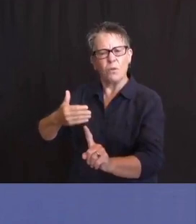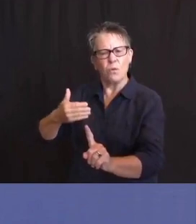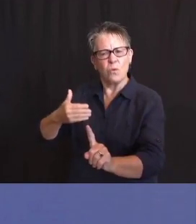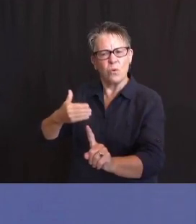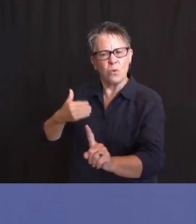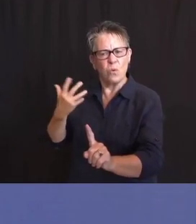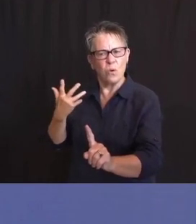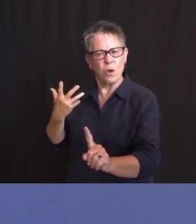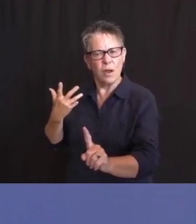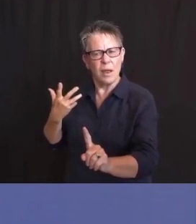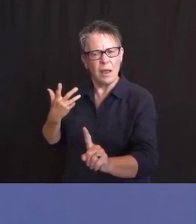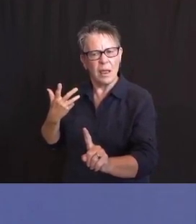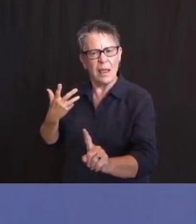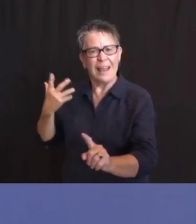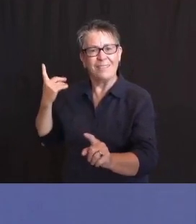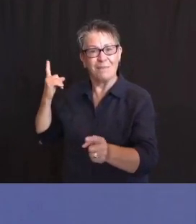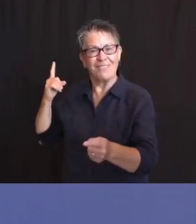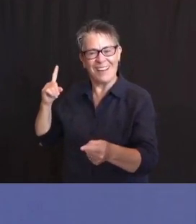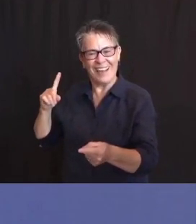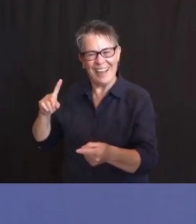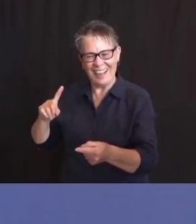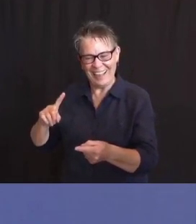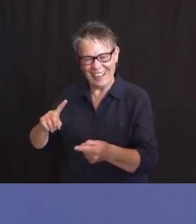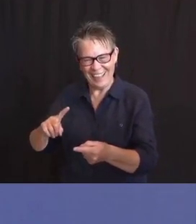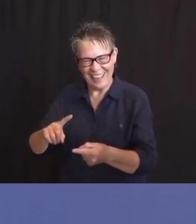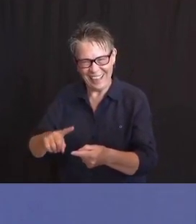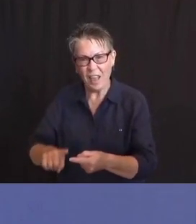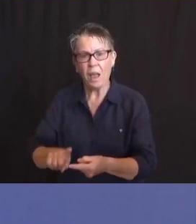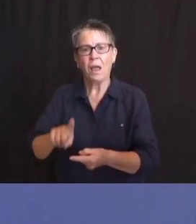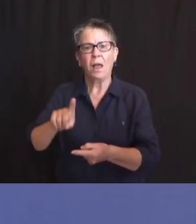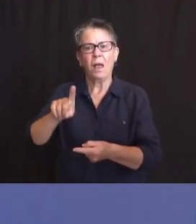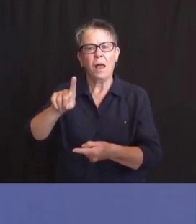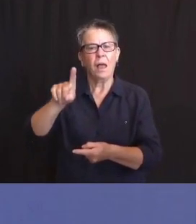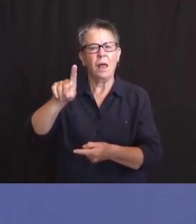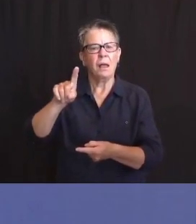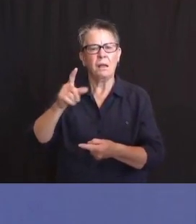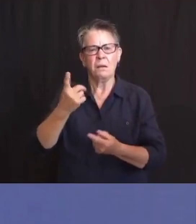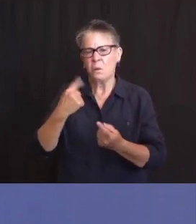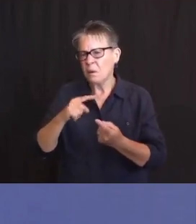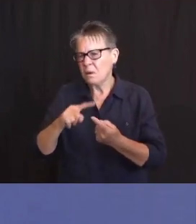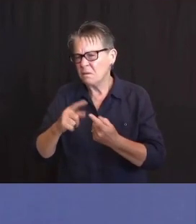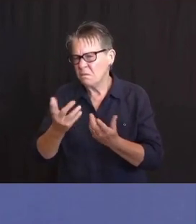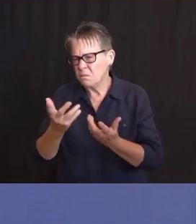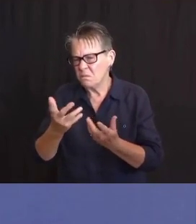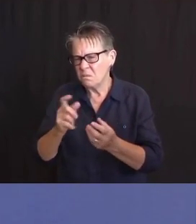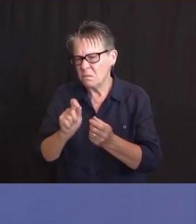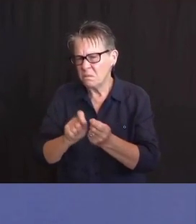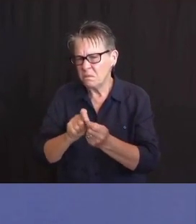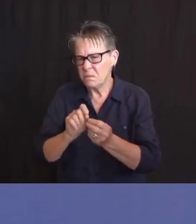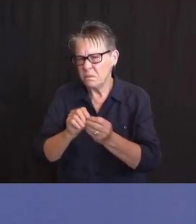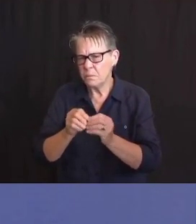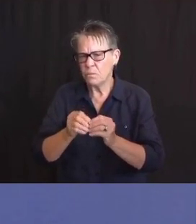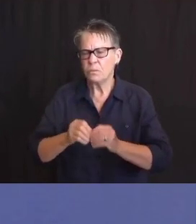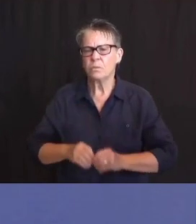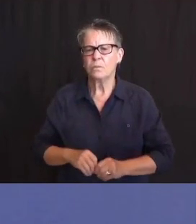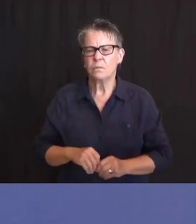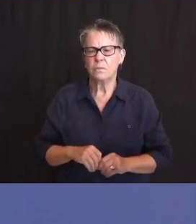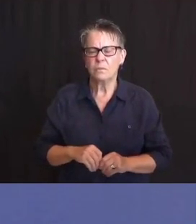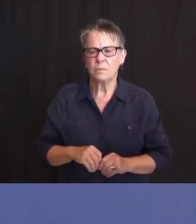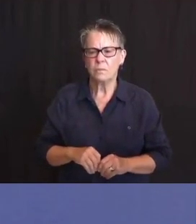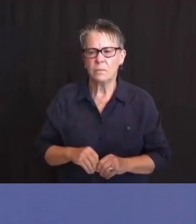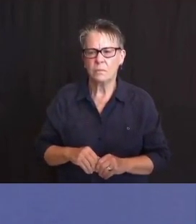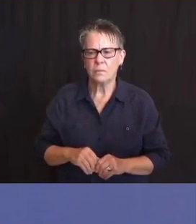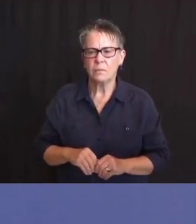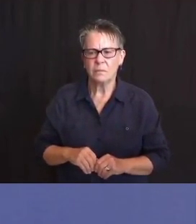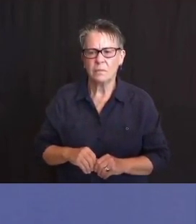I won't comment on a district plan, not that I'm afraid to comment on it, but I'd need to know a lot